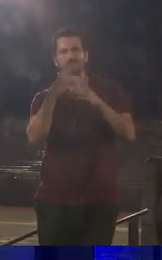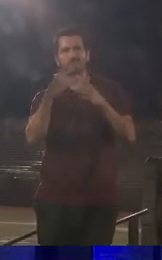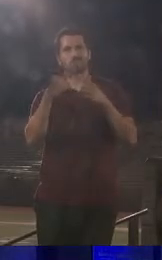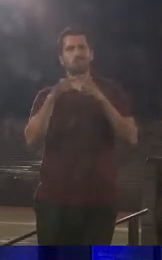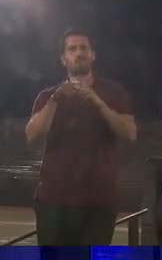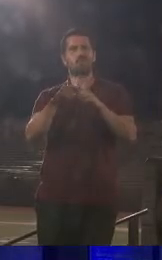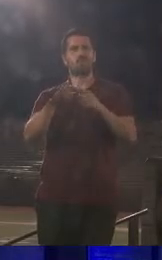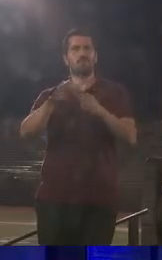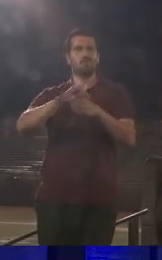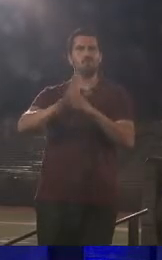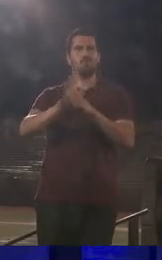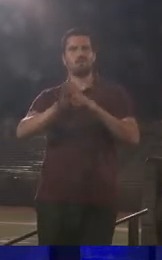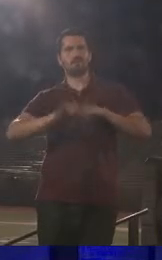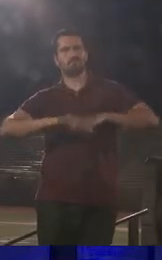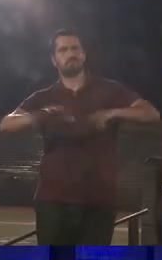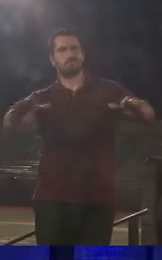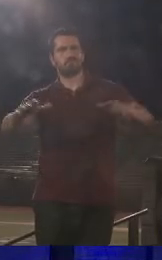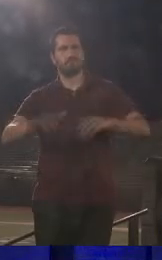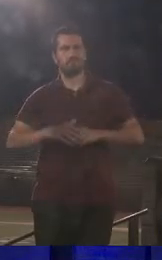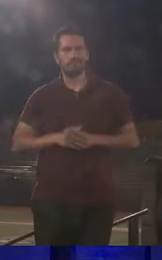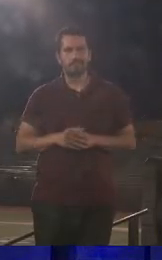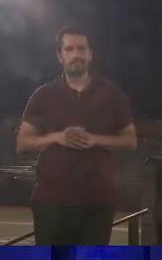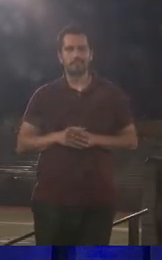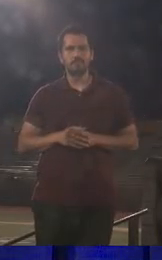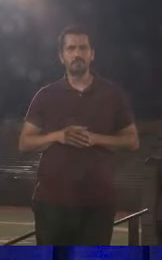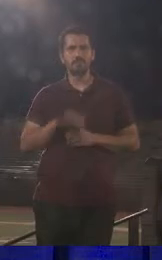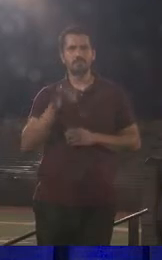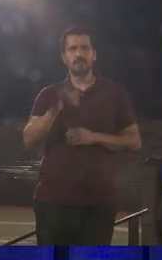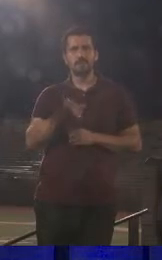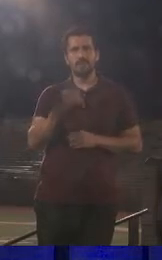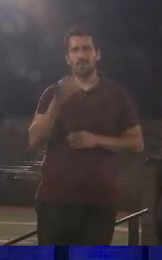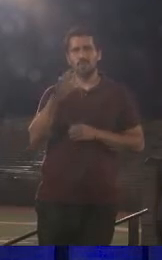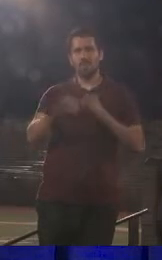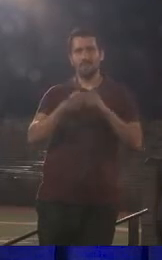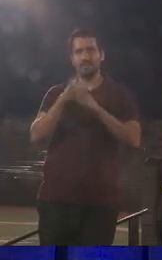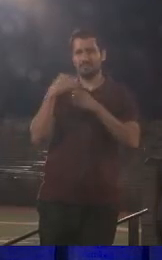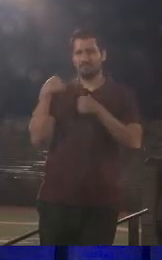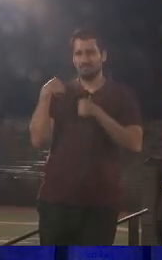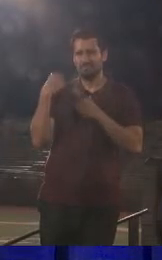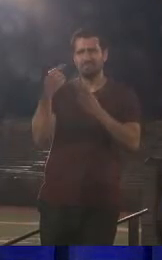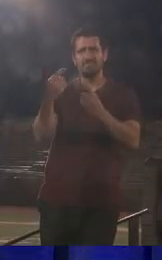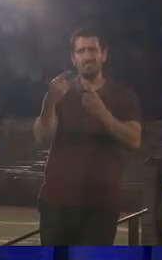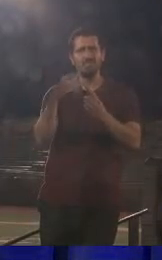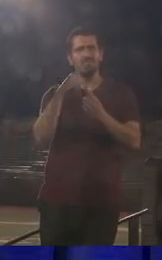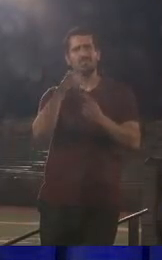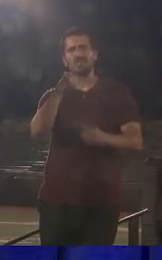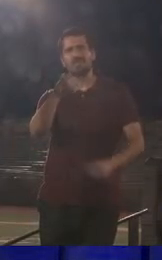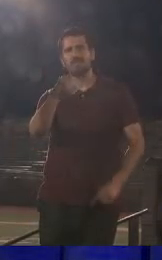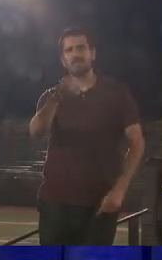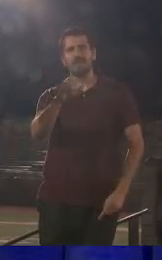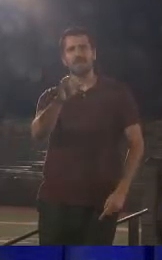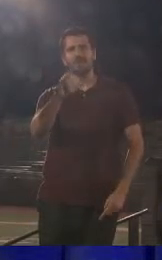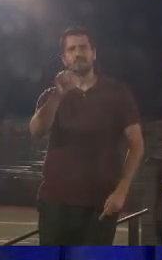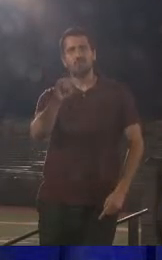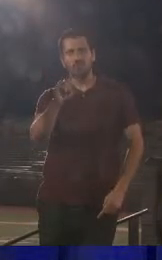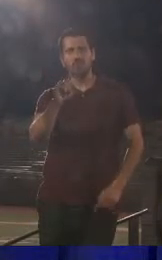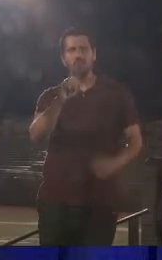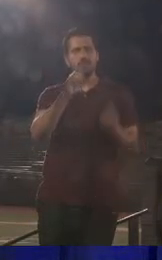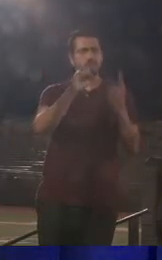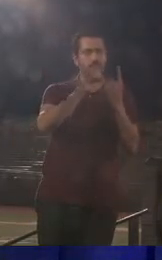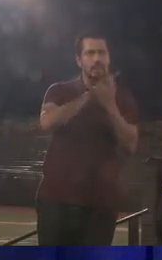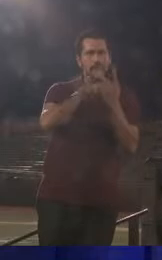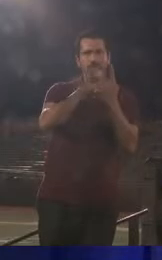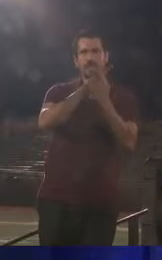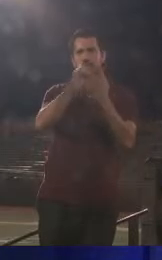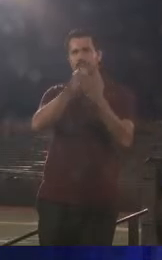pandemic, COVID. Throughout these 12 plus years, Jesus has had the opportunity to meet people that